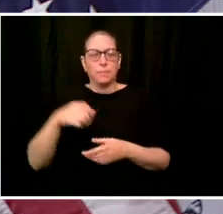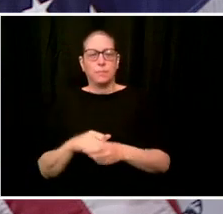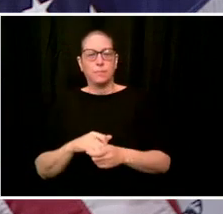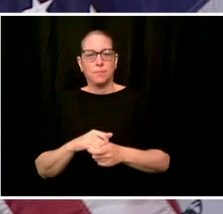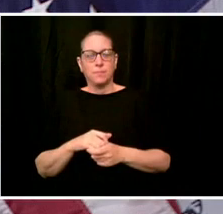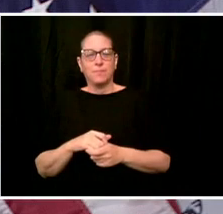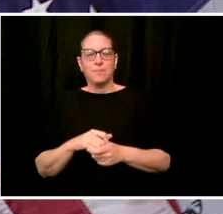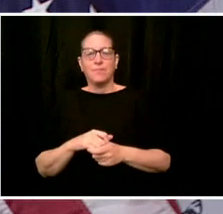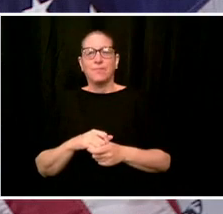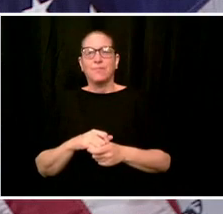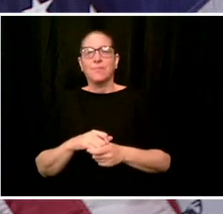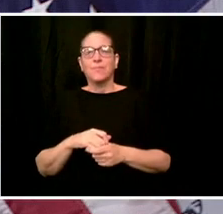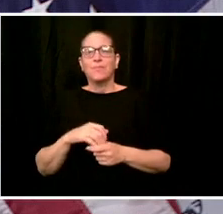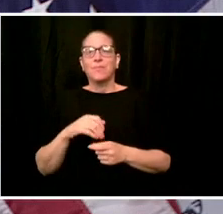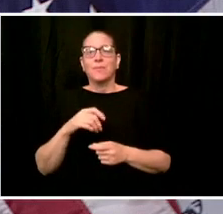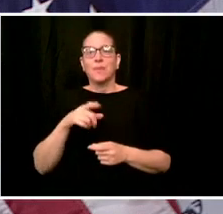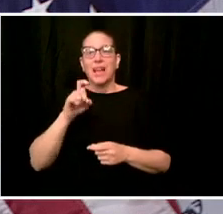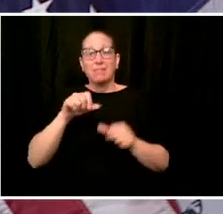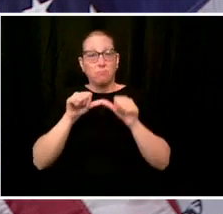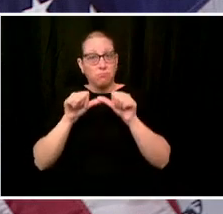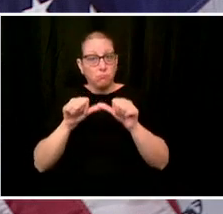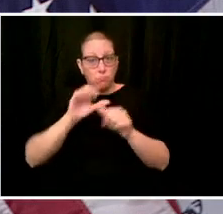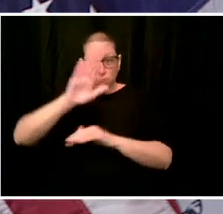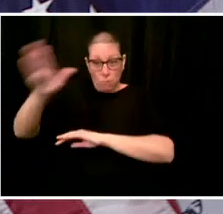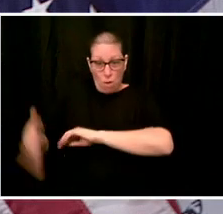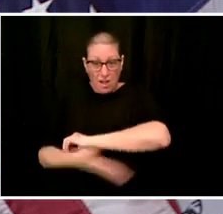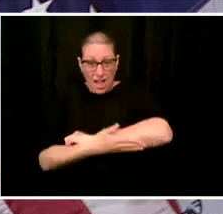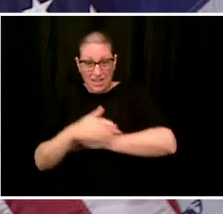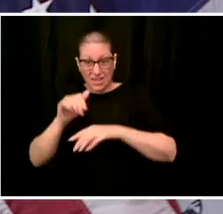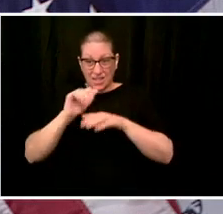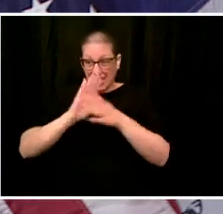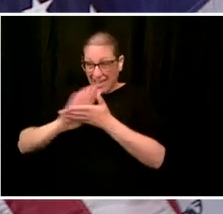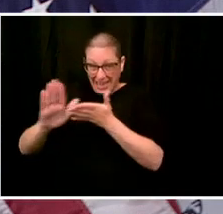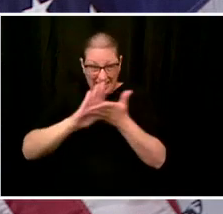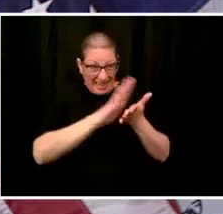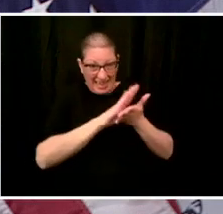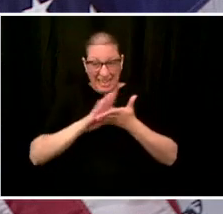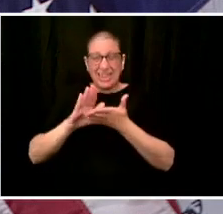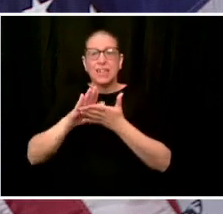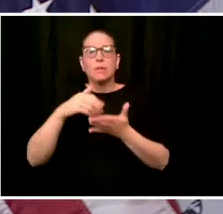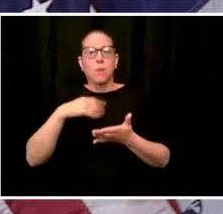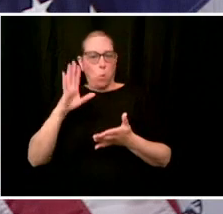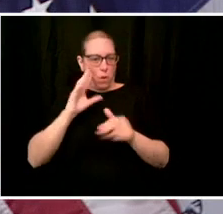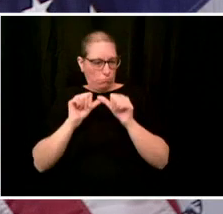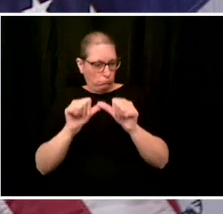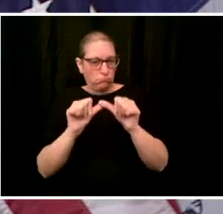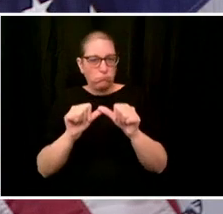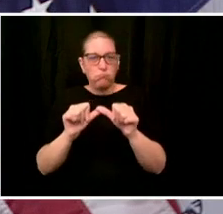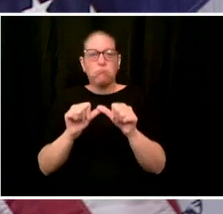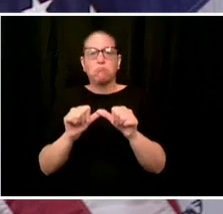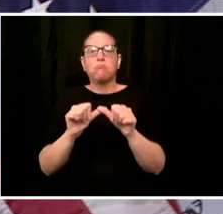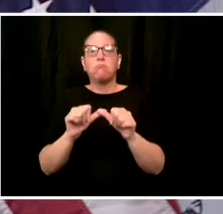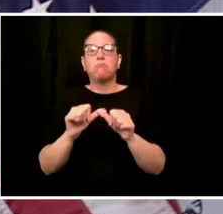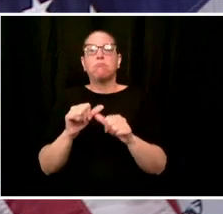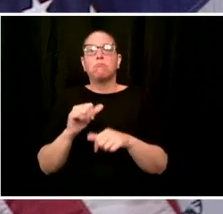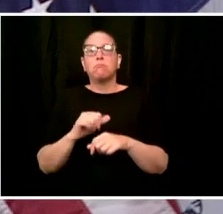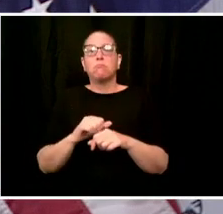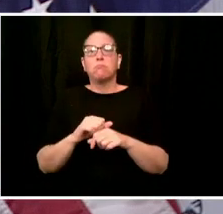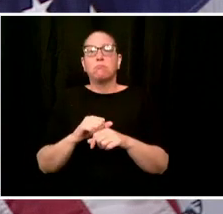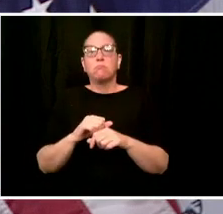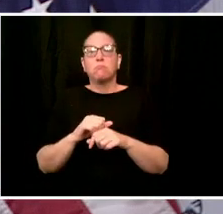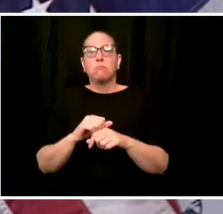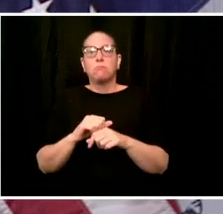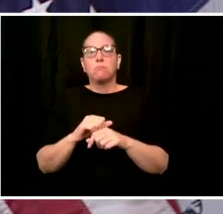more confidence to essential workers right now that their health is being protected. And also a way of addressing in a new